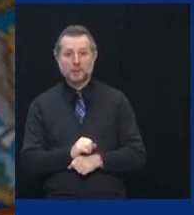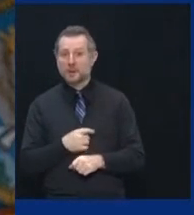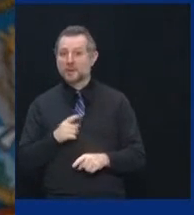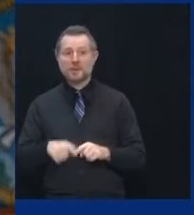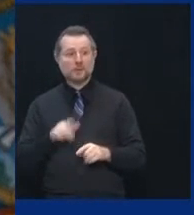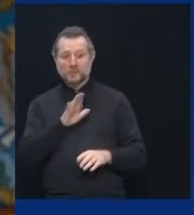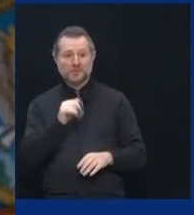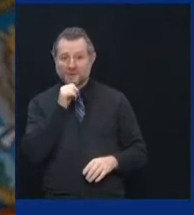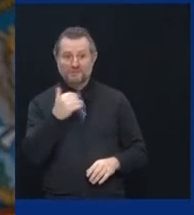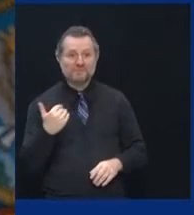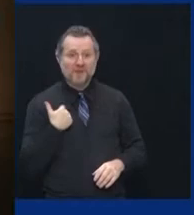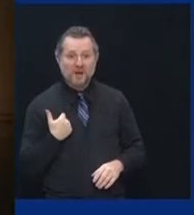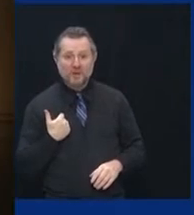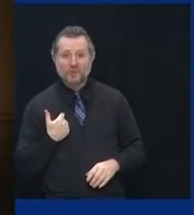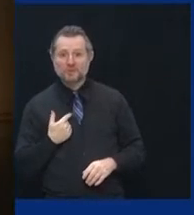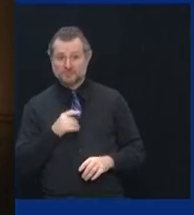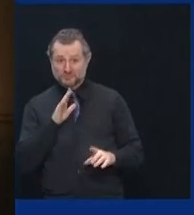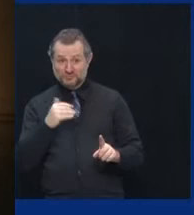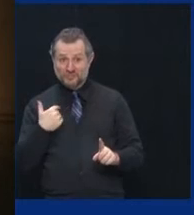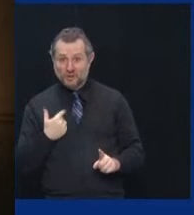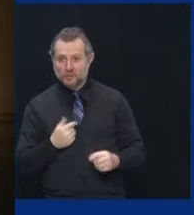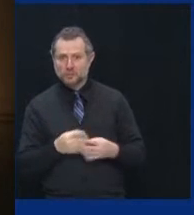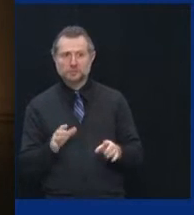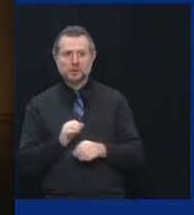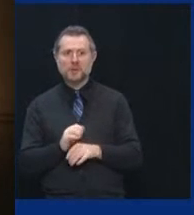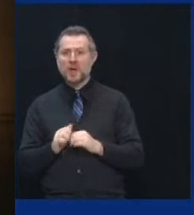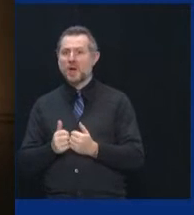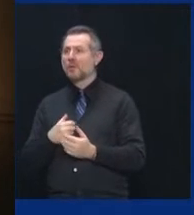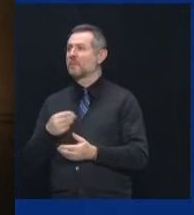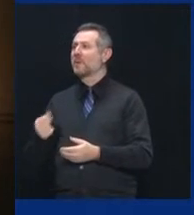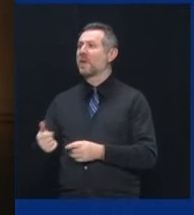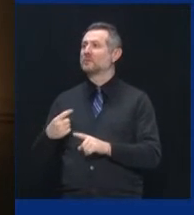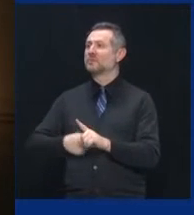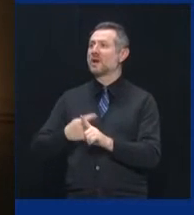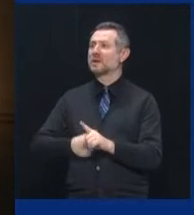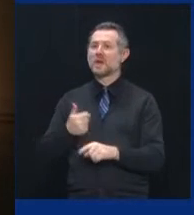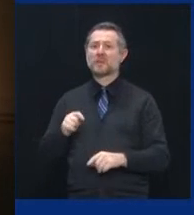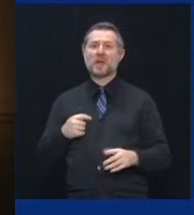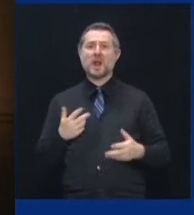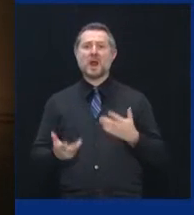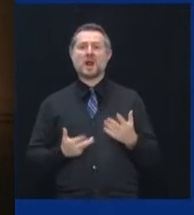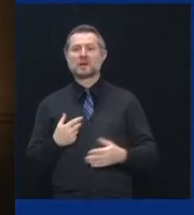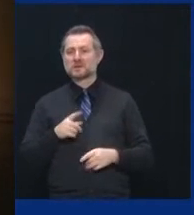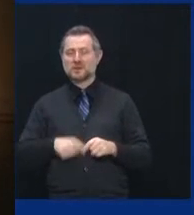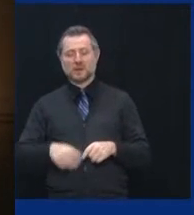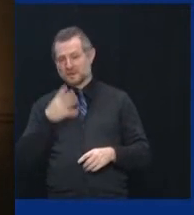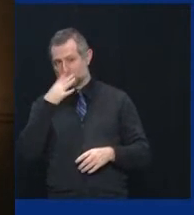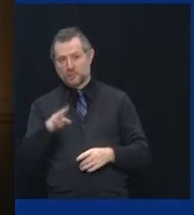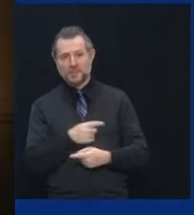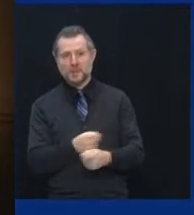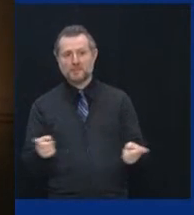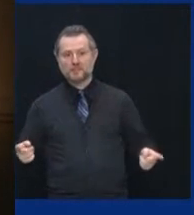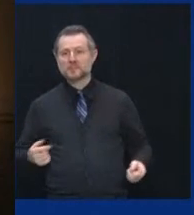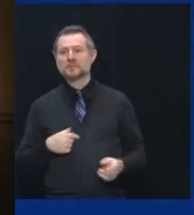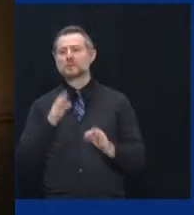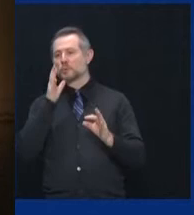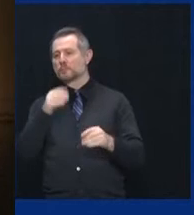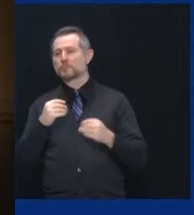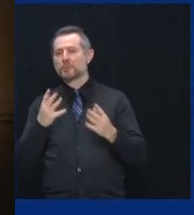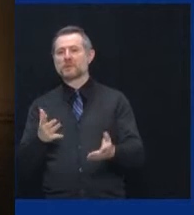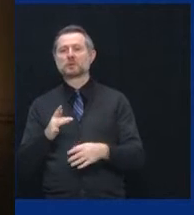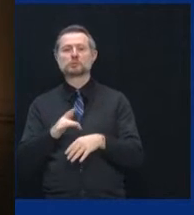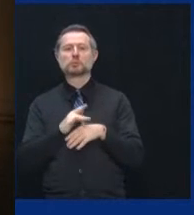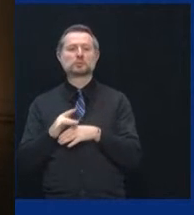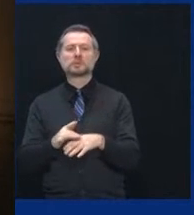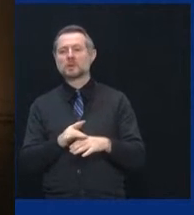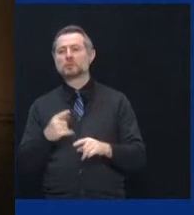own, and we will not leave them behind. We will provide them the resources they need for rent and mortgage